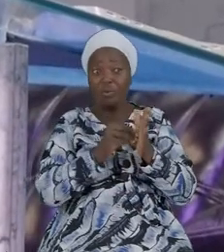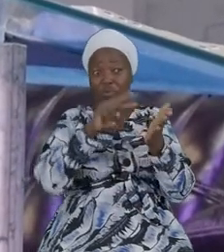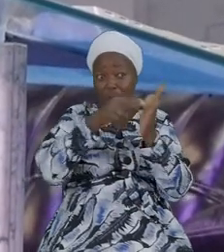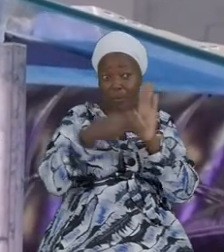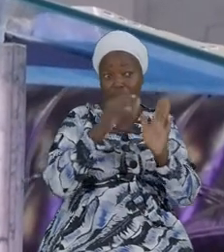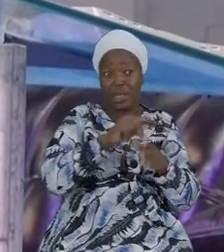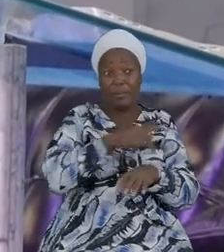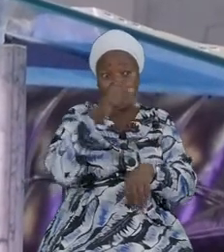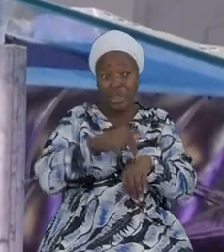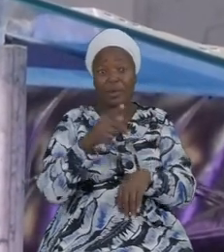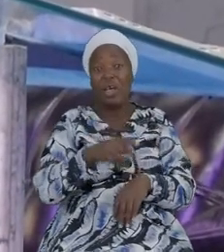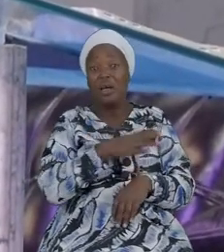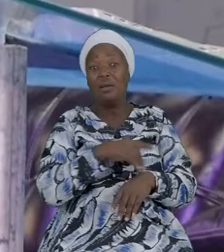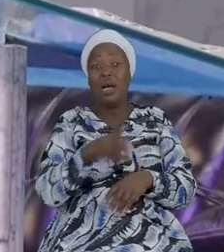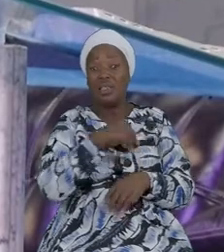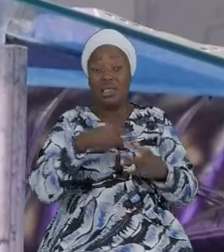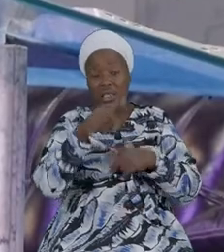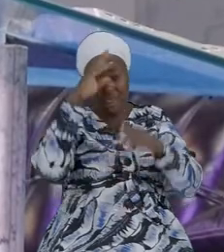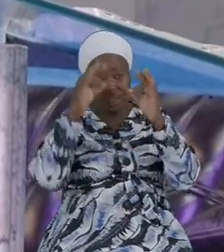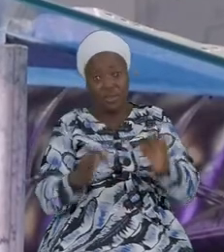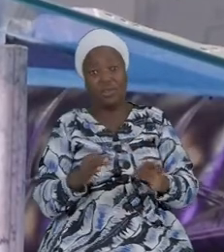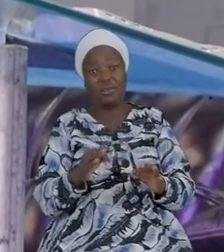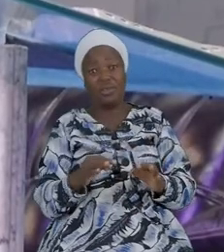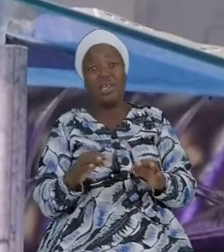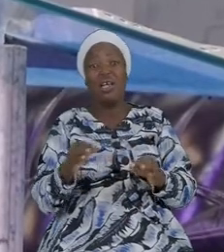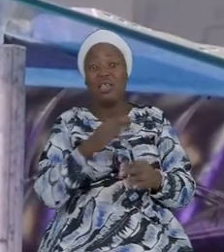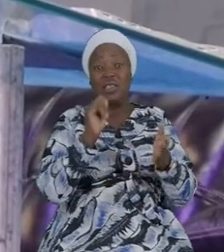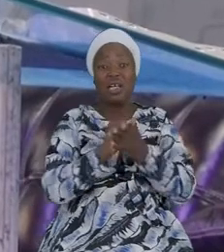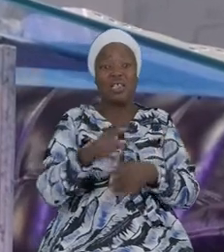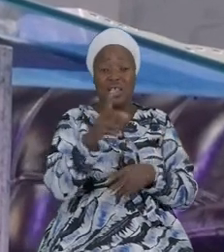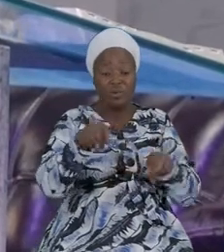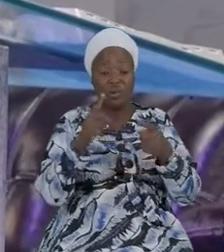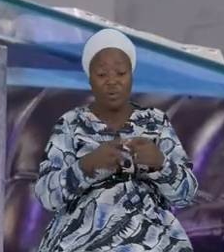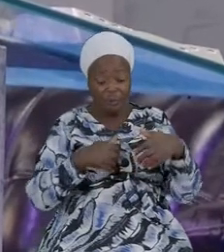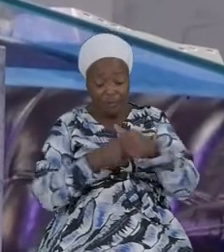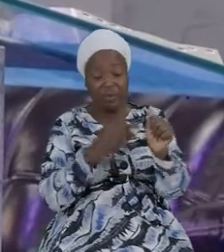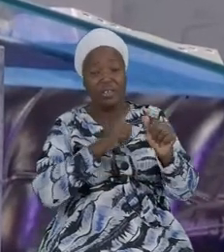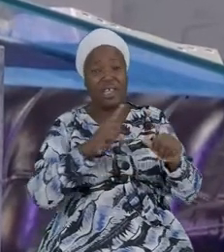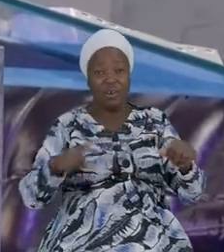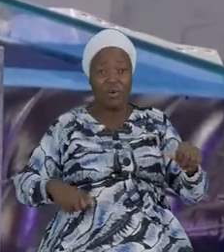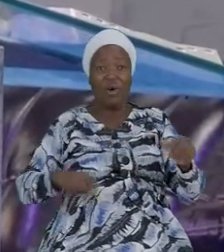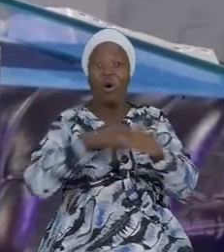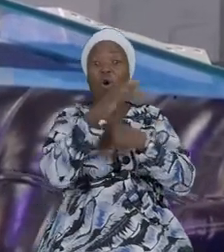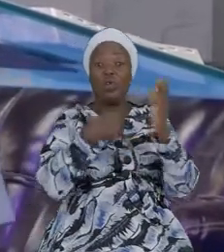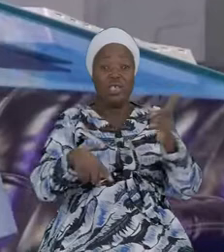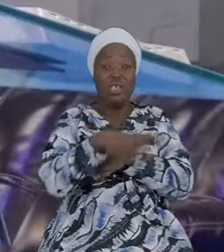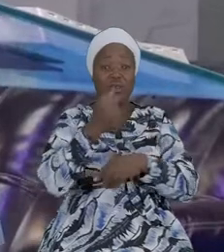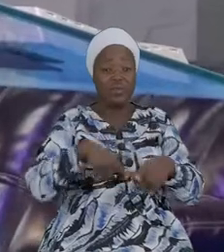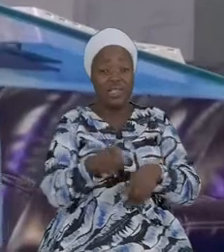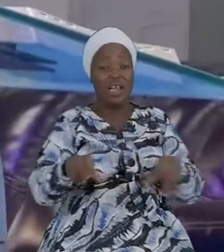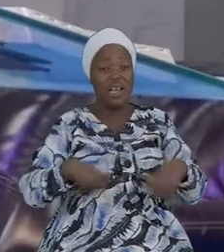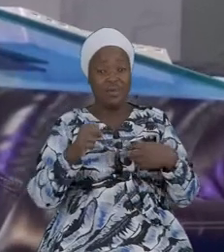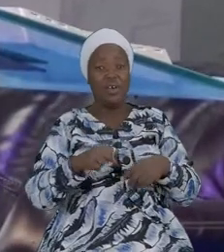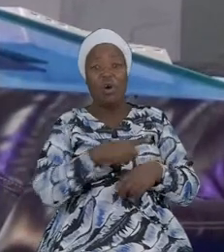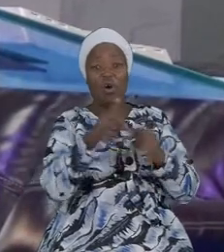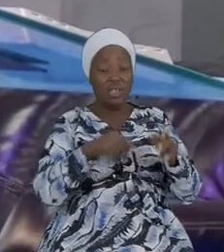and principle and their decision that they are going to follow the Lord all the days of their lives. All they